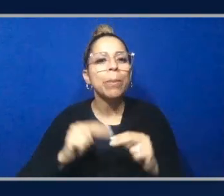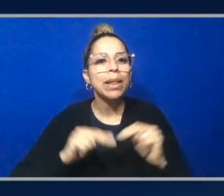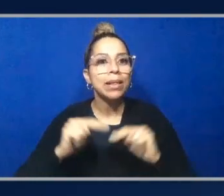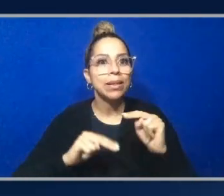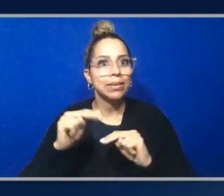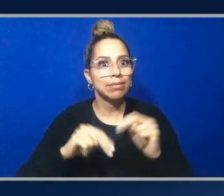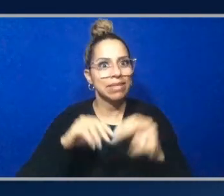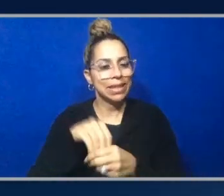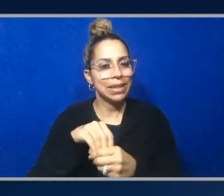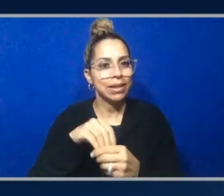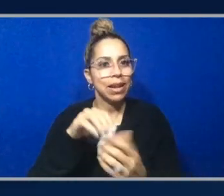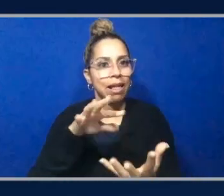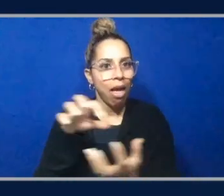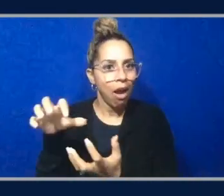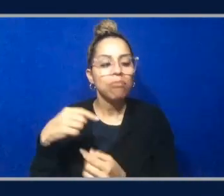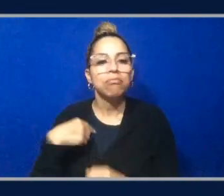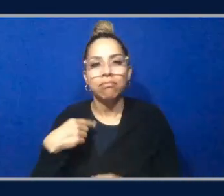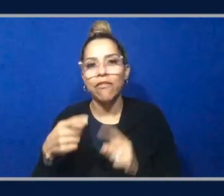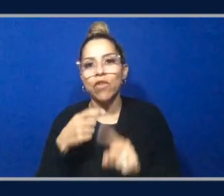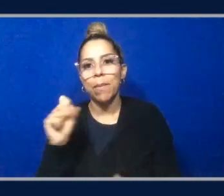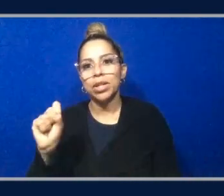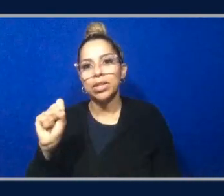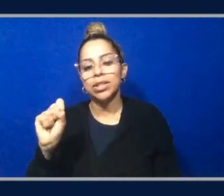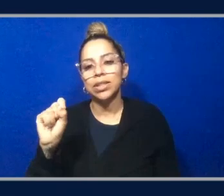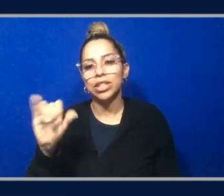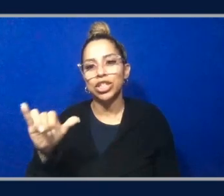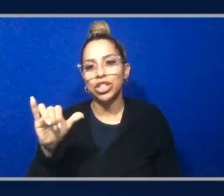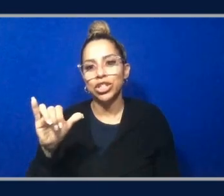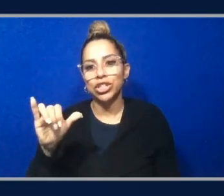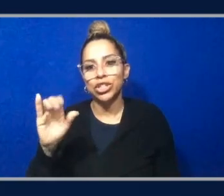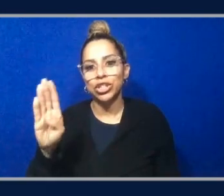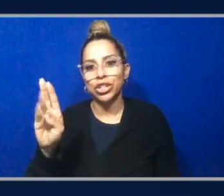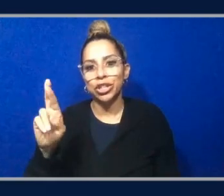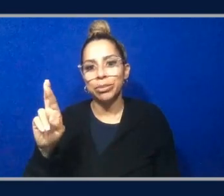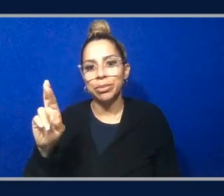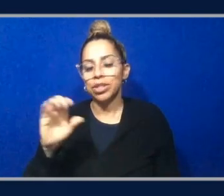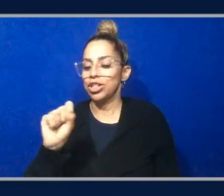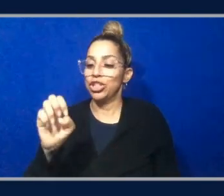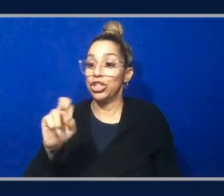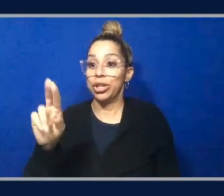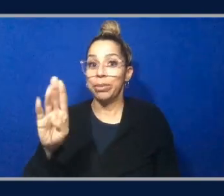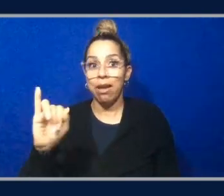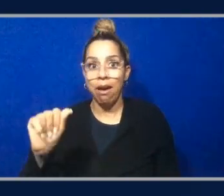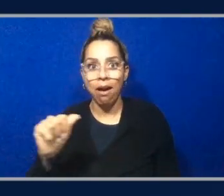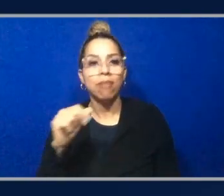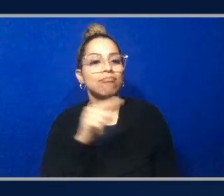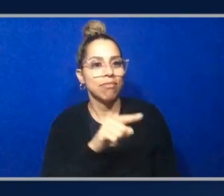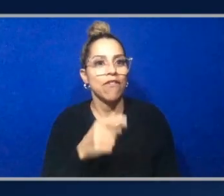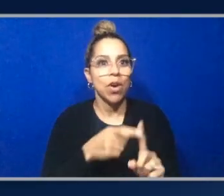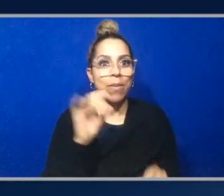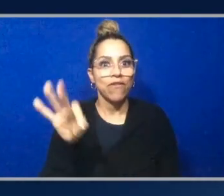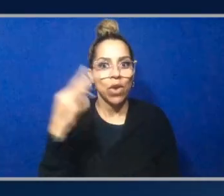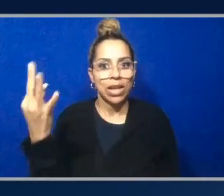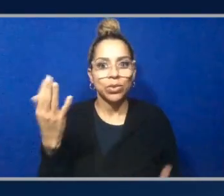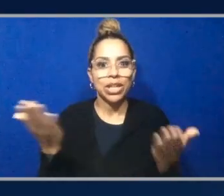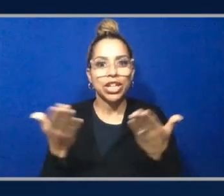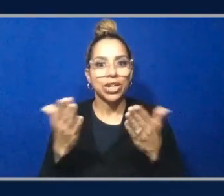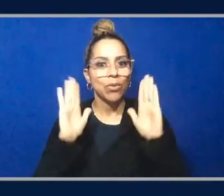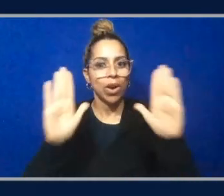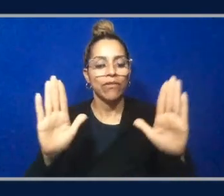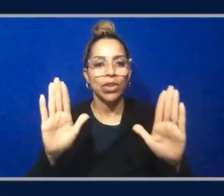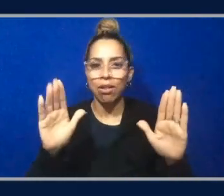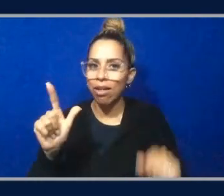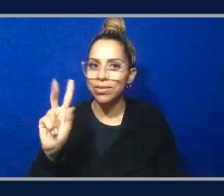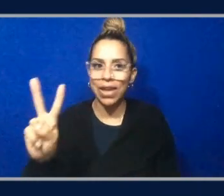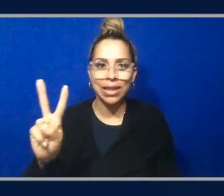Both of us are. I'm from Serbia. She's from France. So we are. We're here in wonderful Las Vegas, Nevada, at the AWS reInvent 2024,